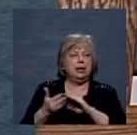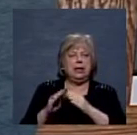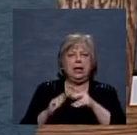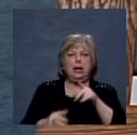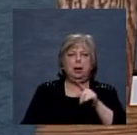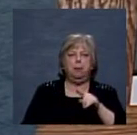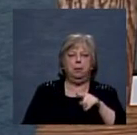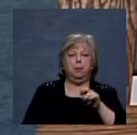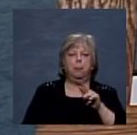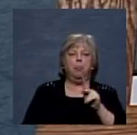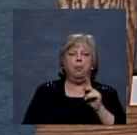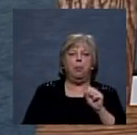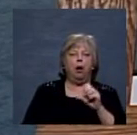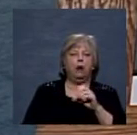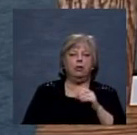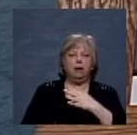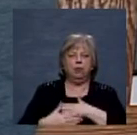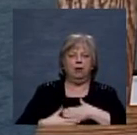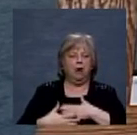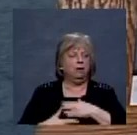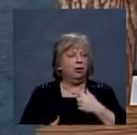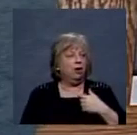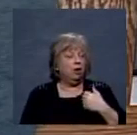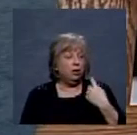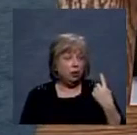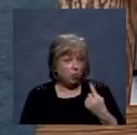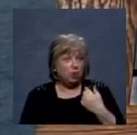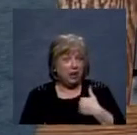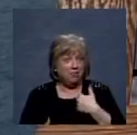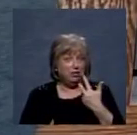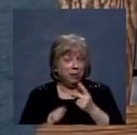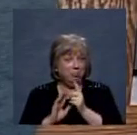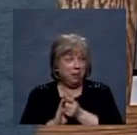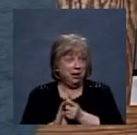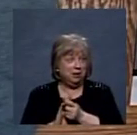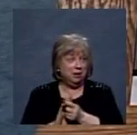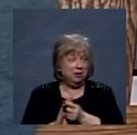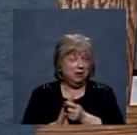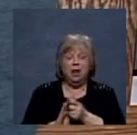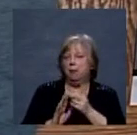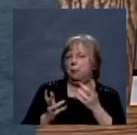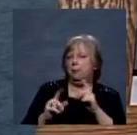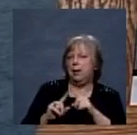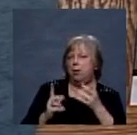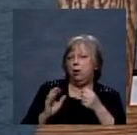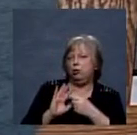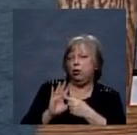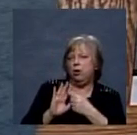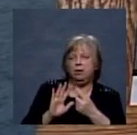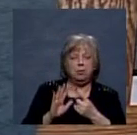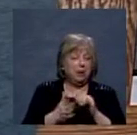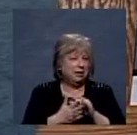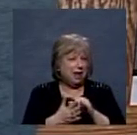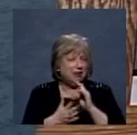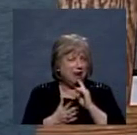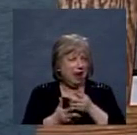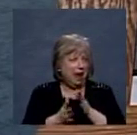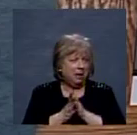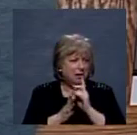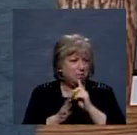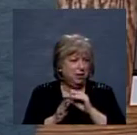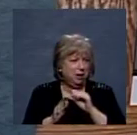website. We only have 3 minutes for this, basically, Mr. But it would Jackson, show you something. I don't know whether was that asked to be put